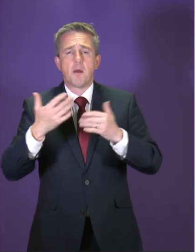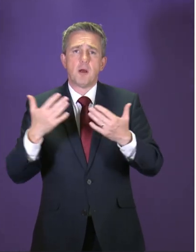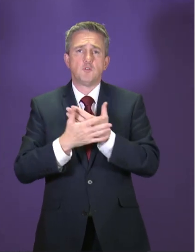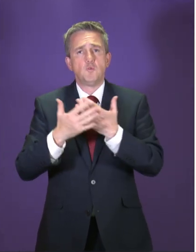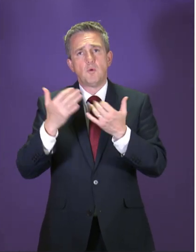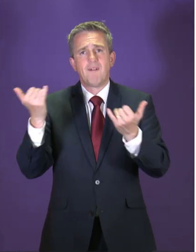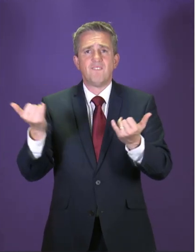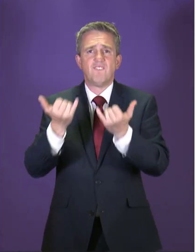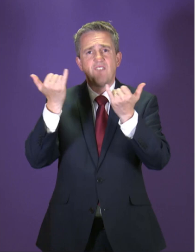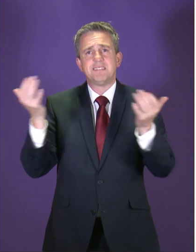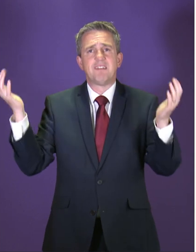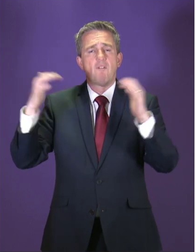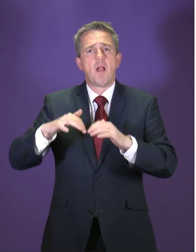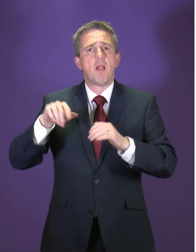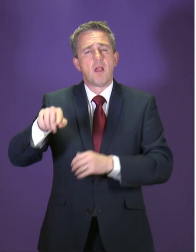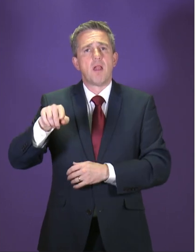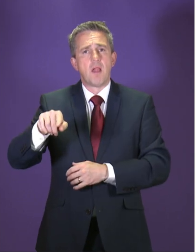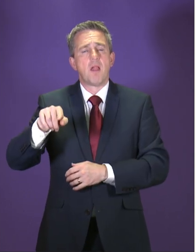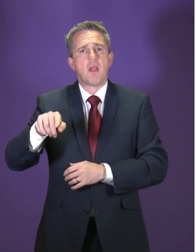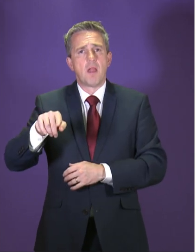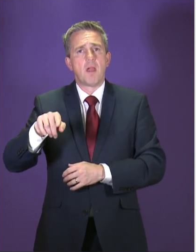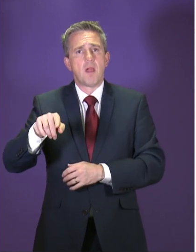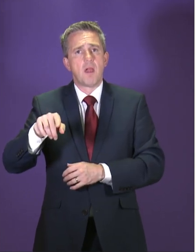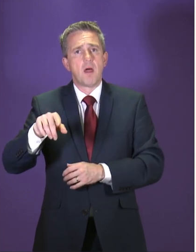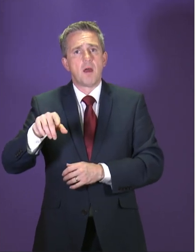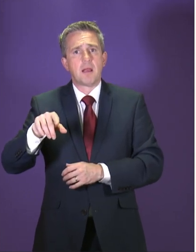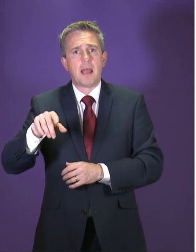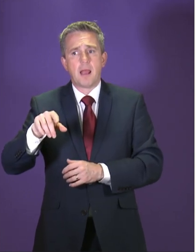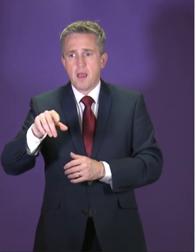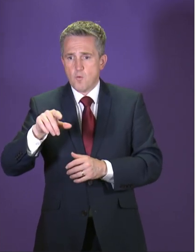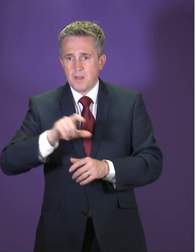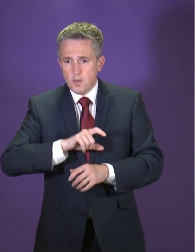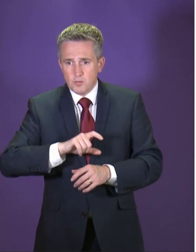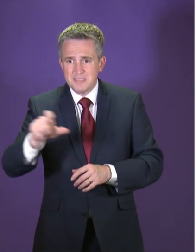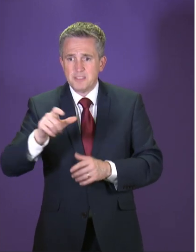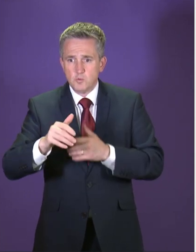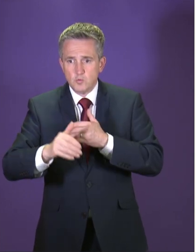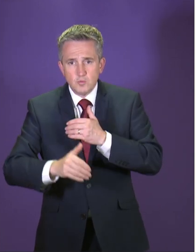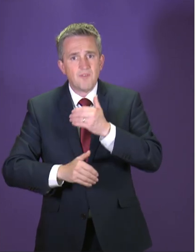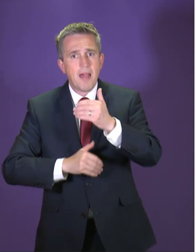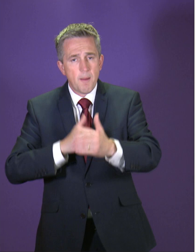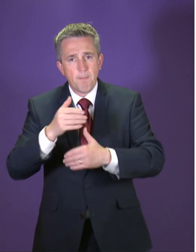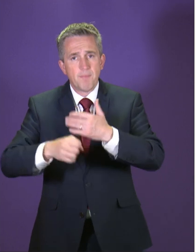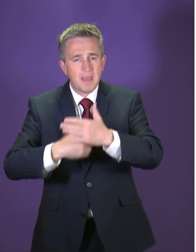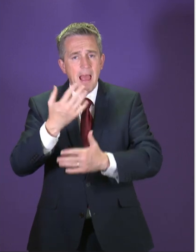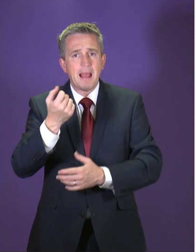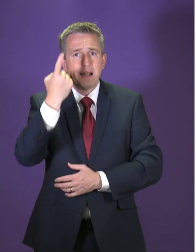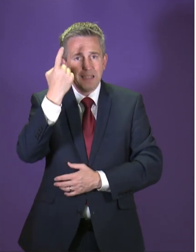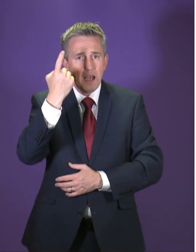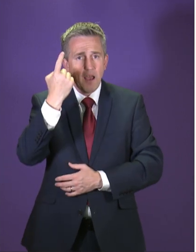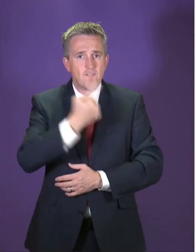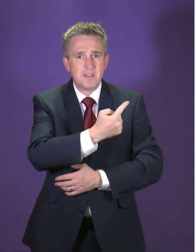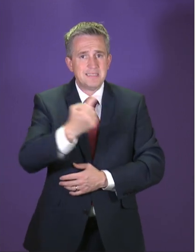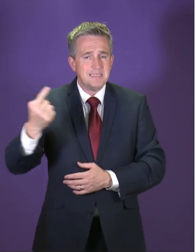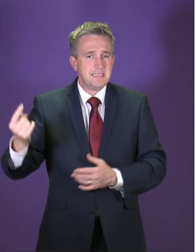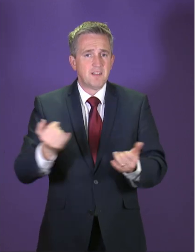festival, I was growing, you know, step by step to do also the idea of each